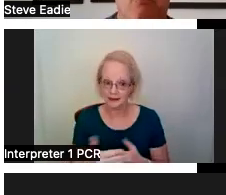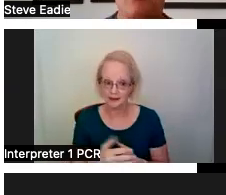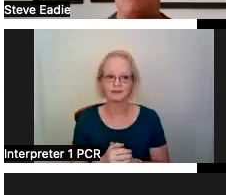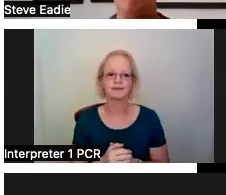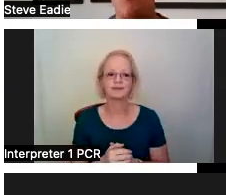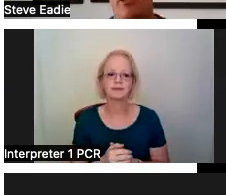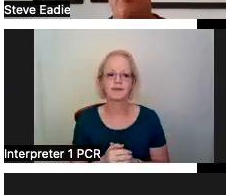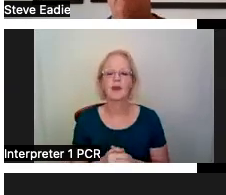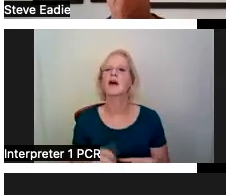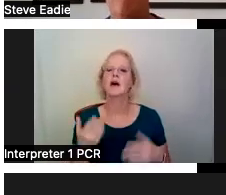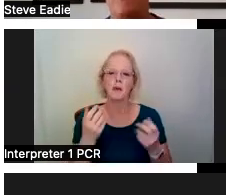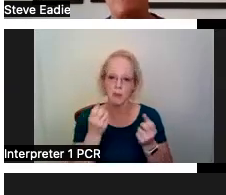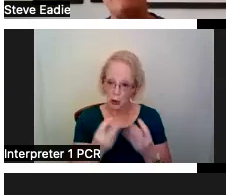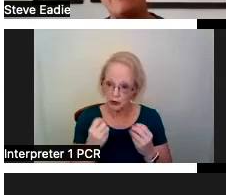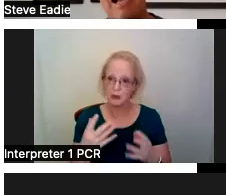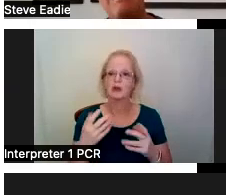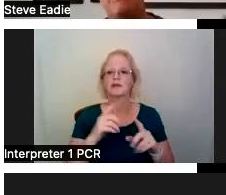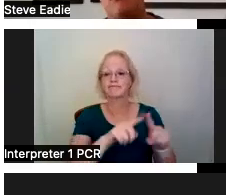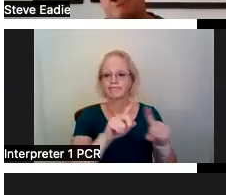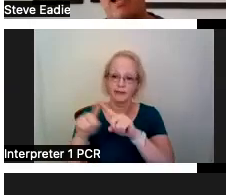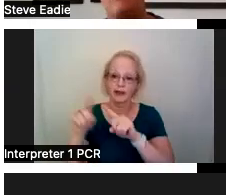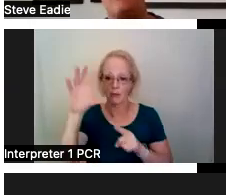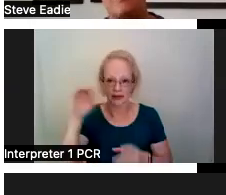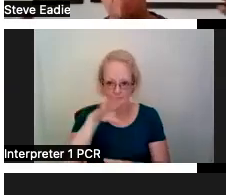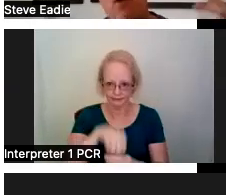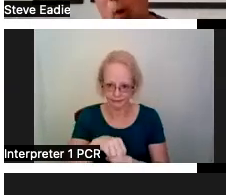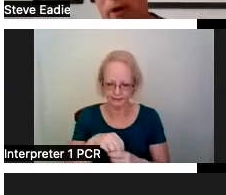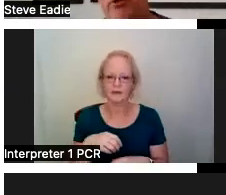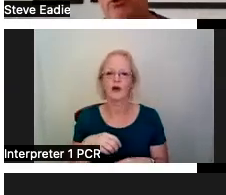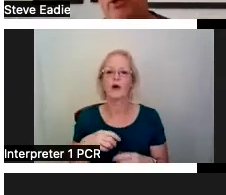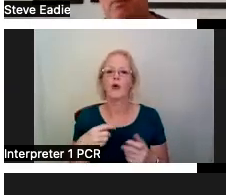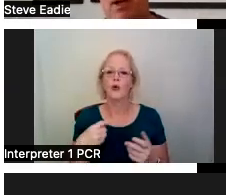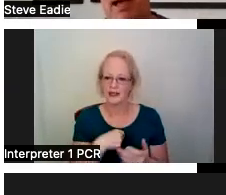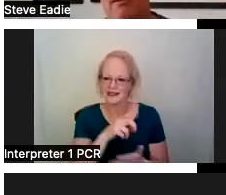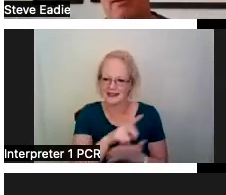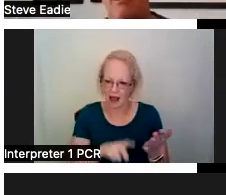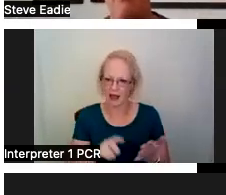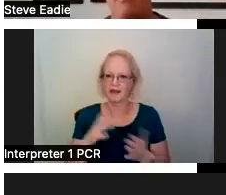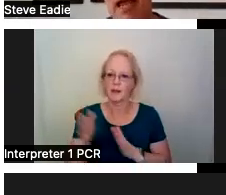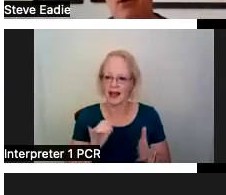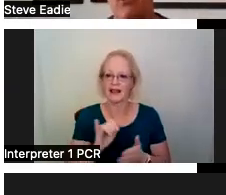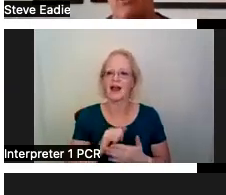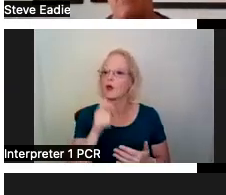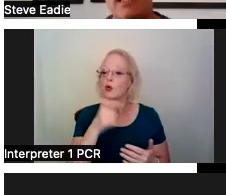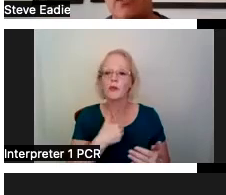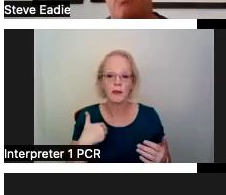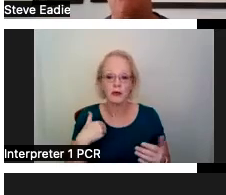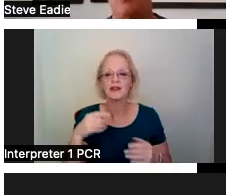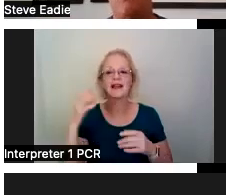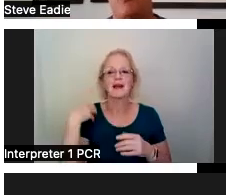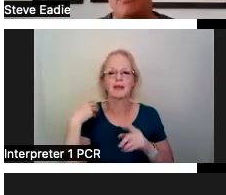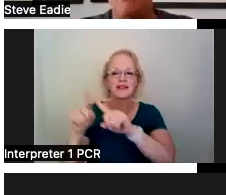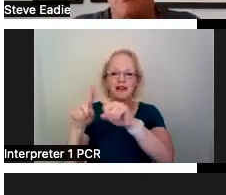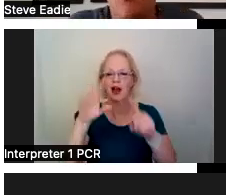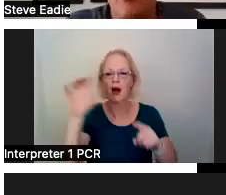So we're a multiple employer. We designed the plan so that employers join the plan. We try to make it as simple as